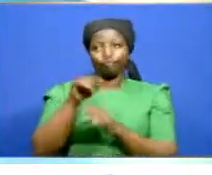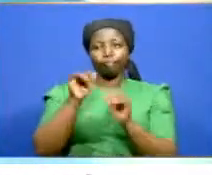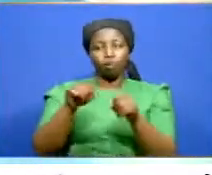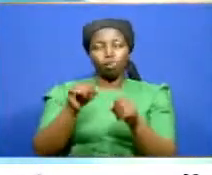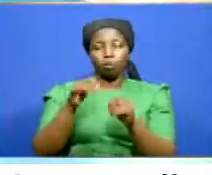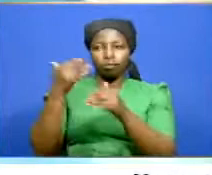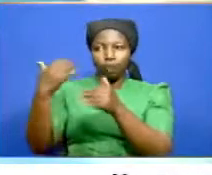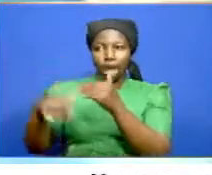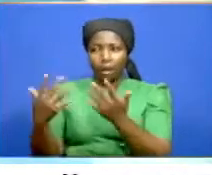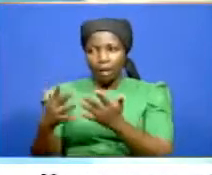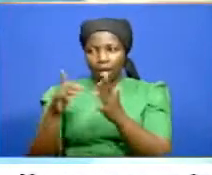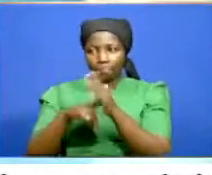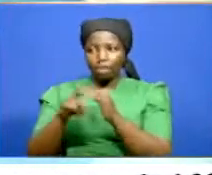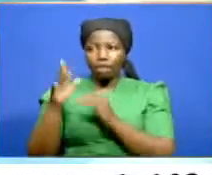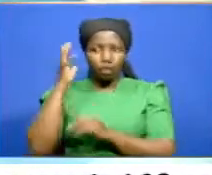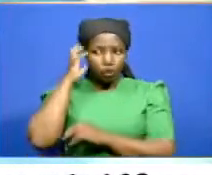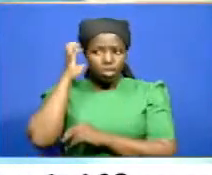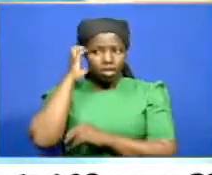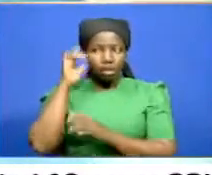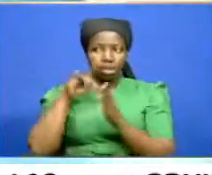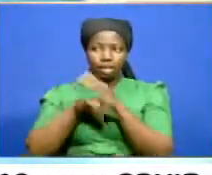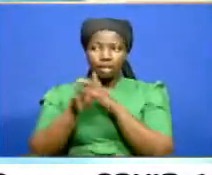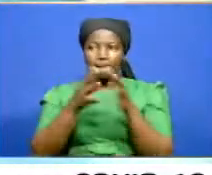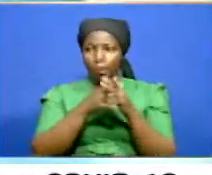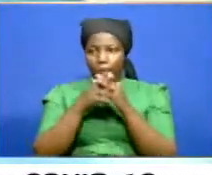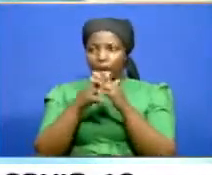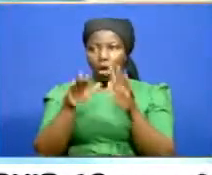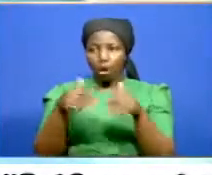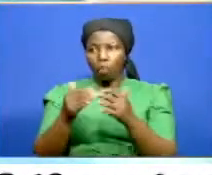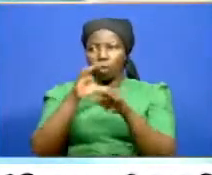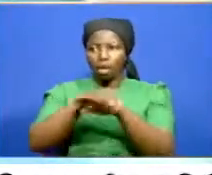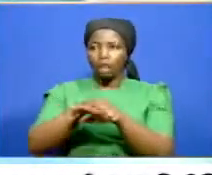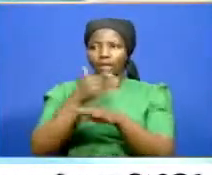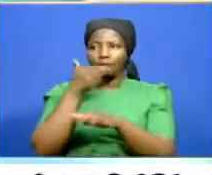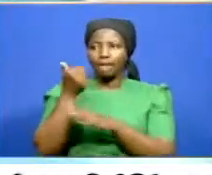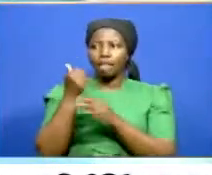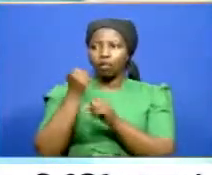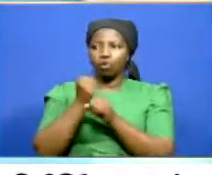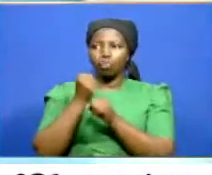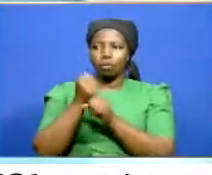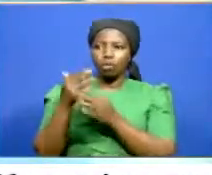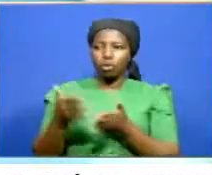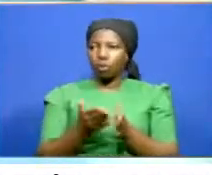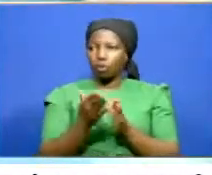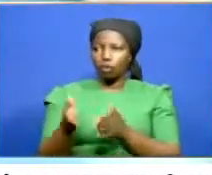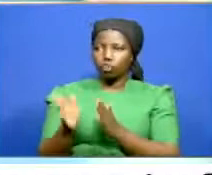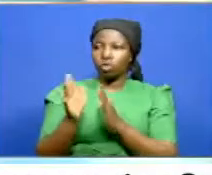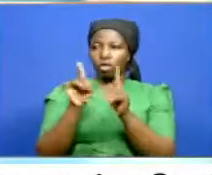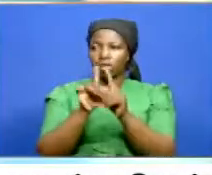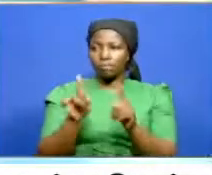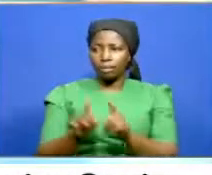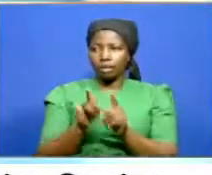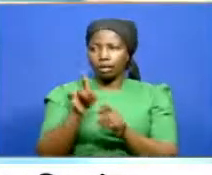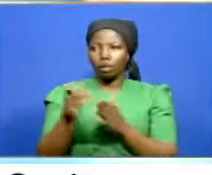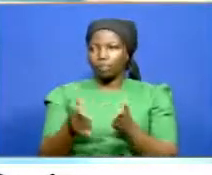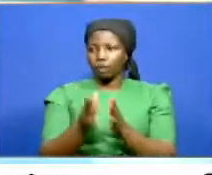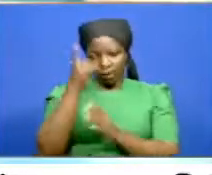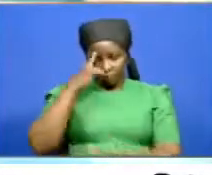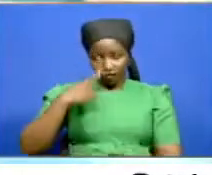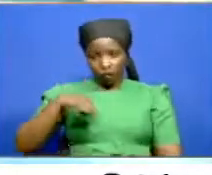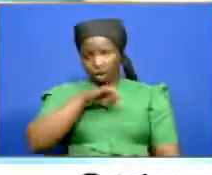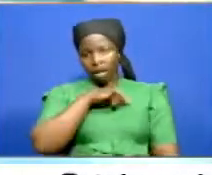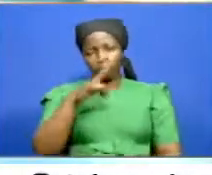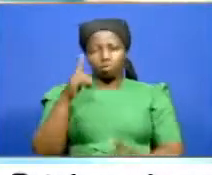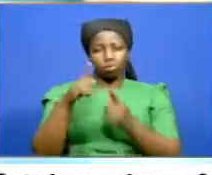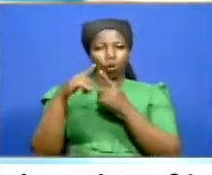colleges in the United States, mm-hmm. or maybe even get, you know, better job opportunities. Mm-hmm. And also an opportunity for us as Arrow Sports Academy to also import all our